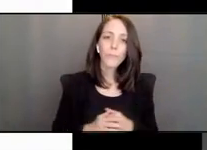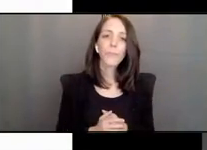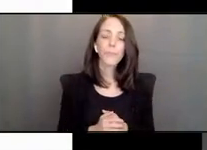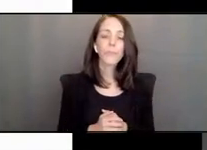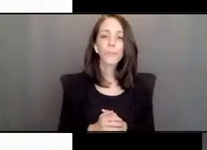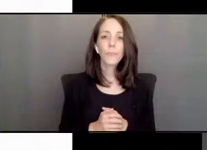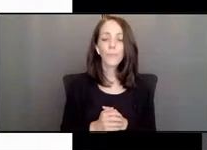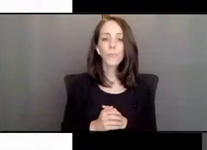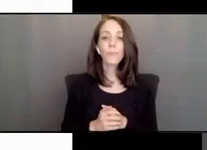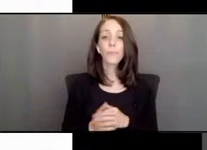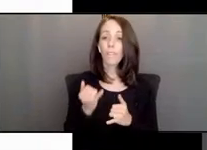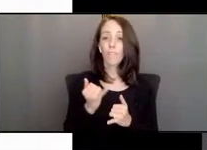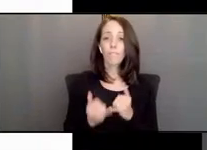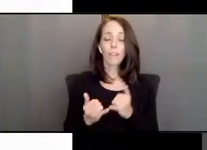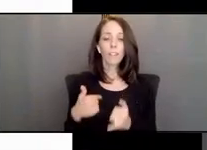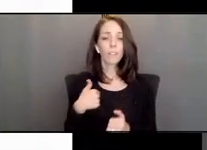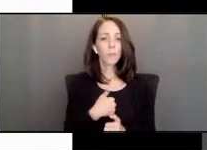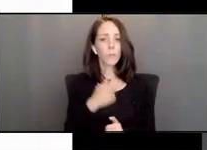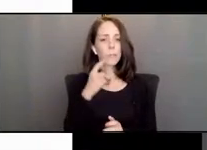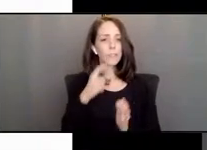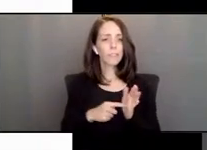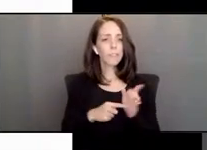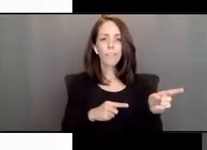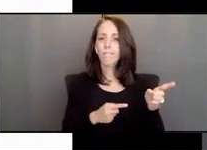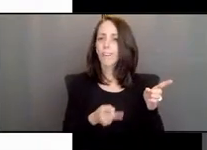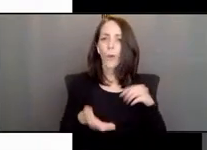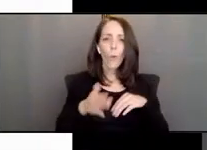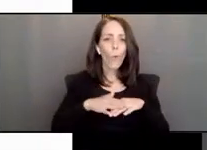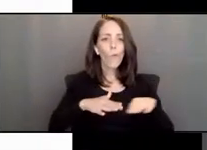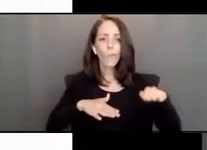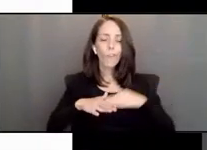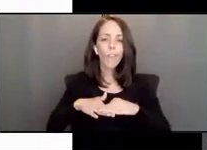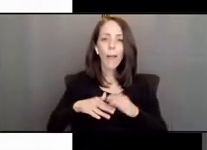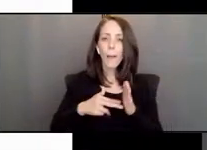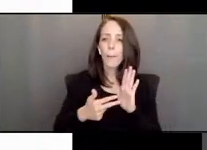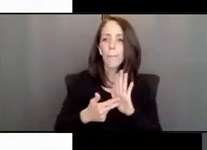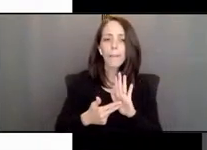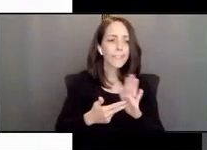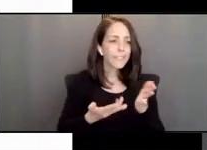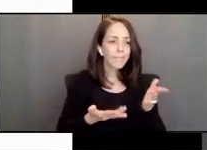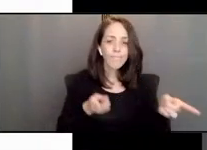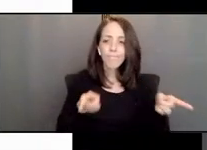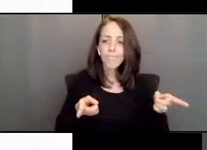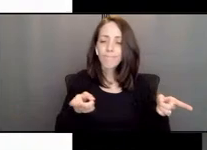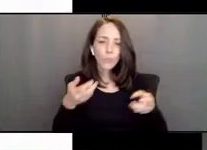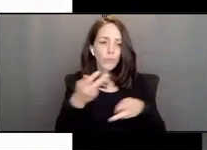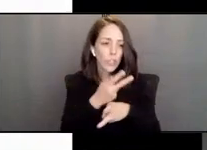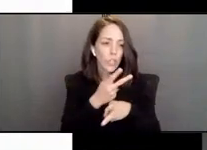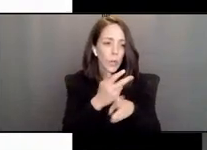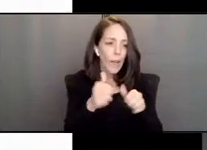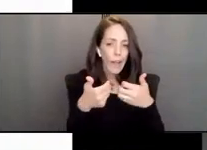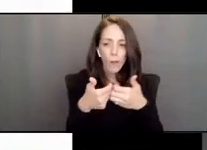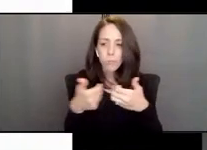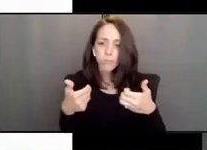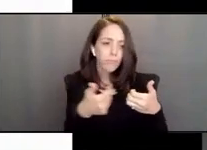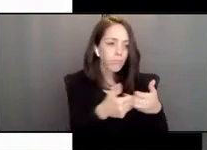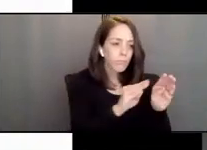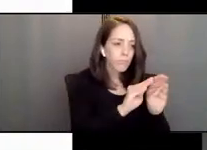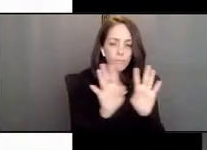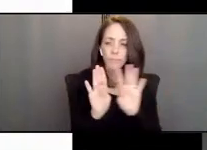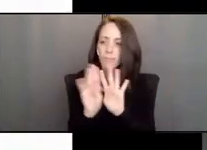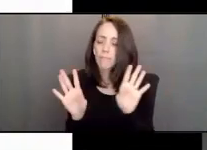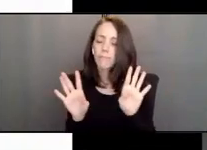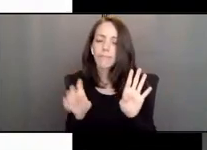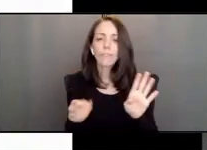Finally, we identified a number of overlaps or interdependencies, and we needed to decide whether or not we were going to manage those inside or outside of the